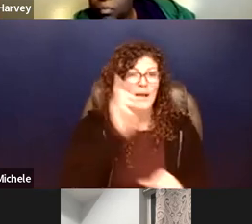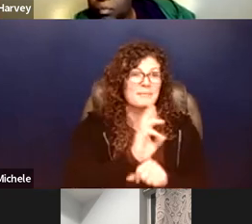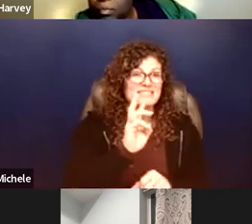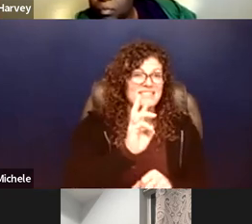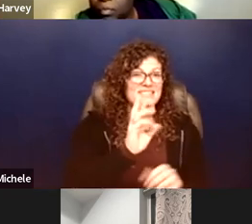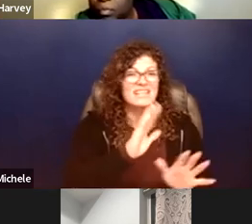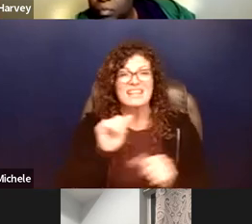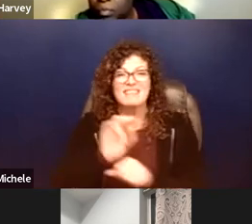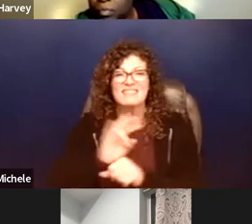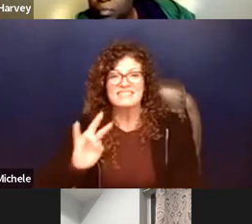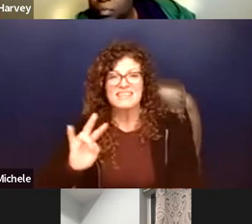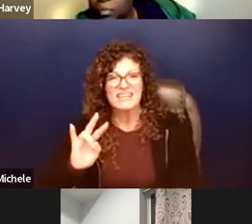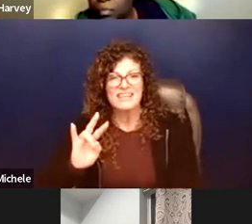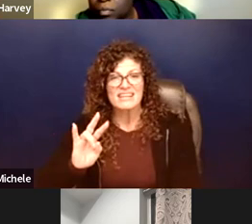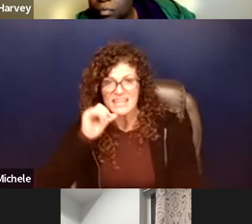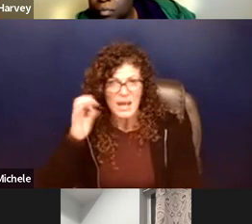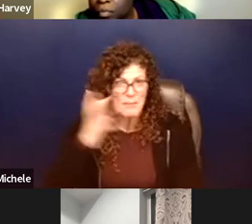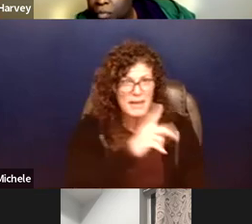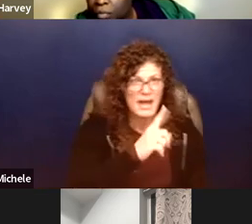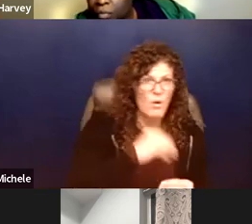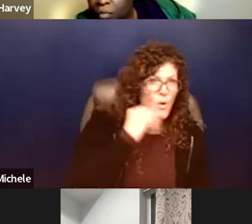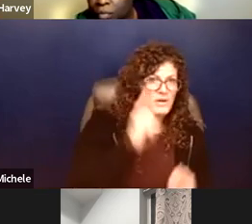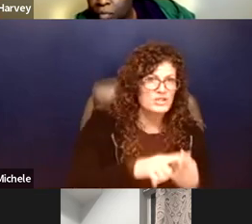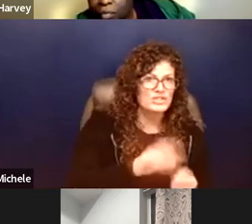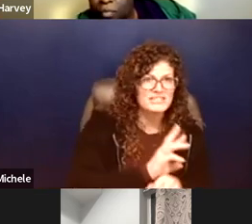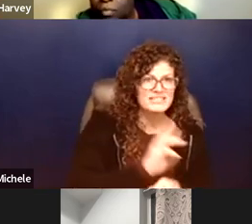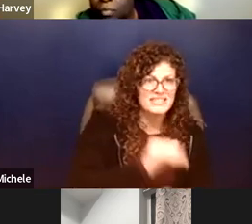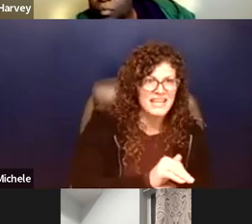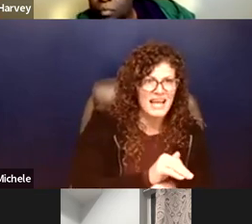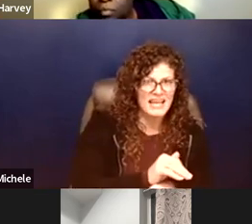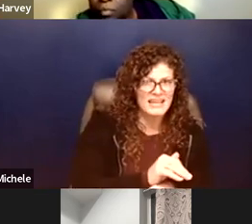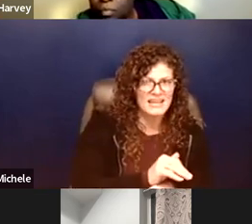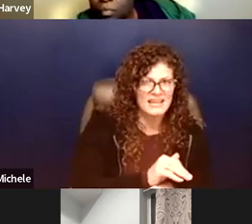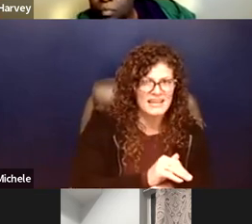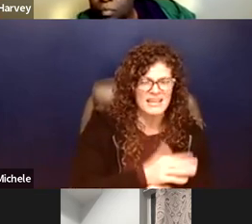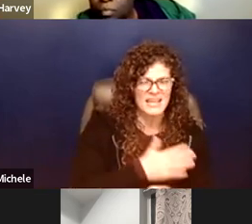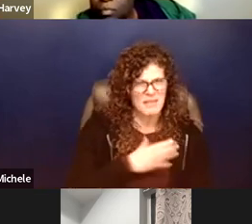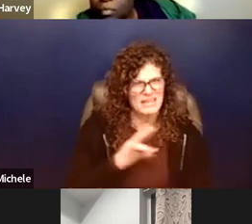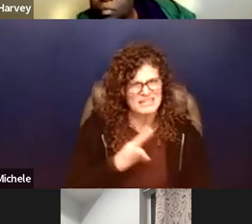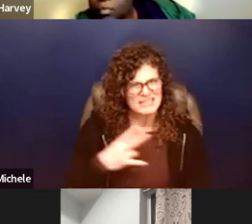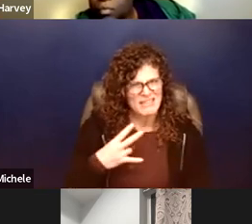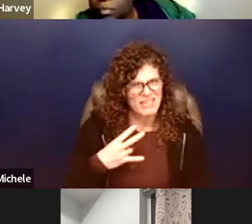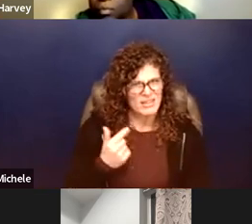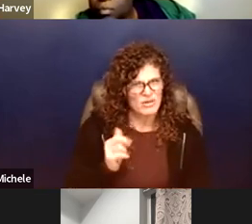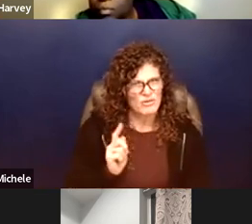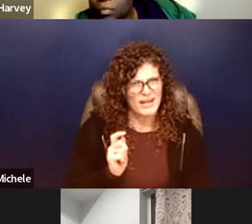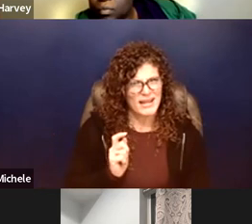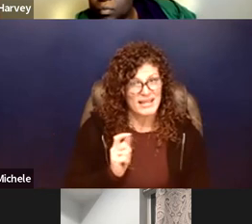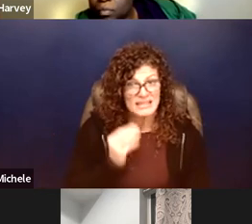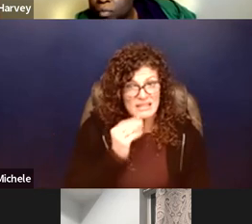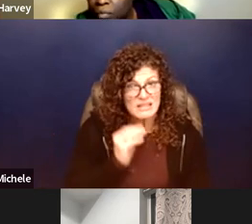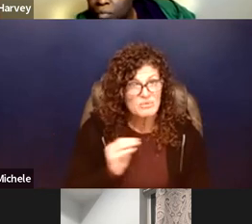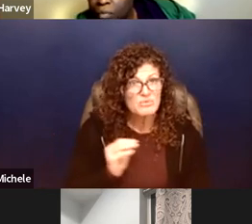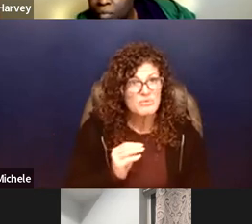leaving home at 7 a.m. and not coming home till 6 at night, and mine's only a seventh grader. So I